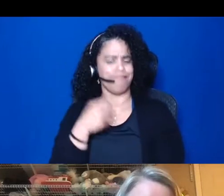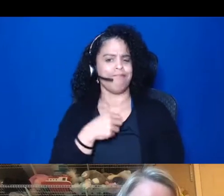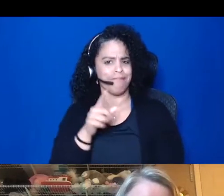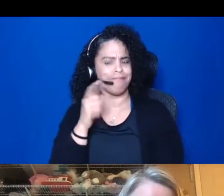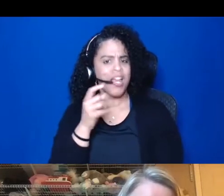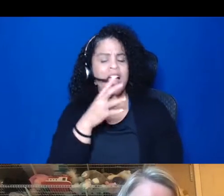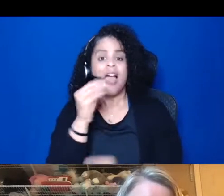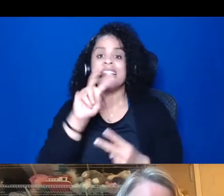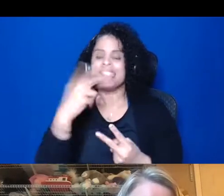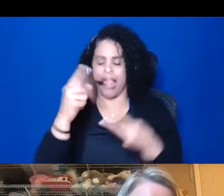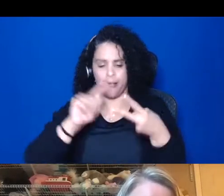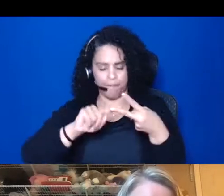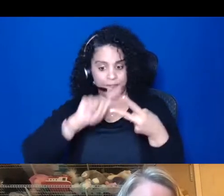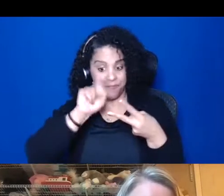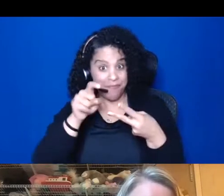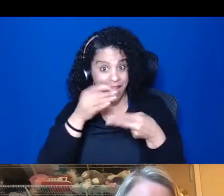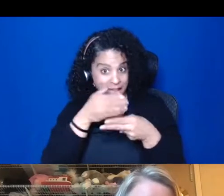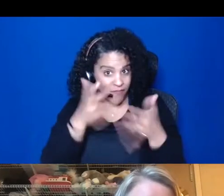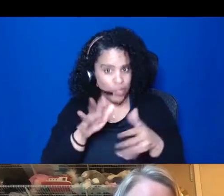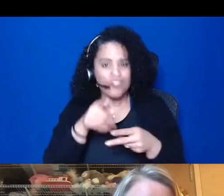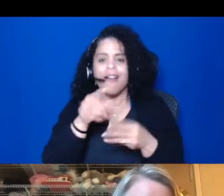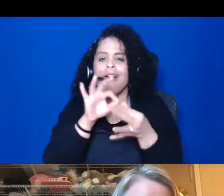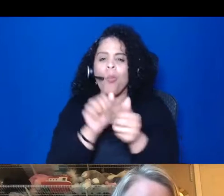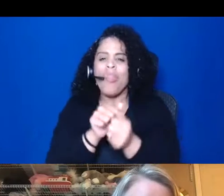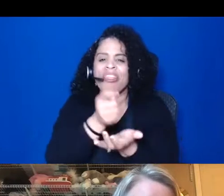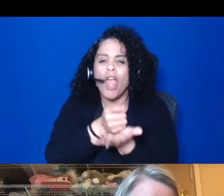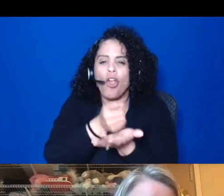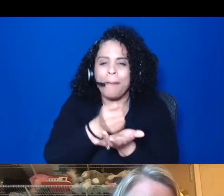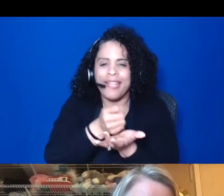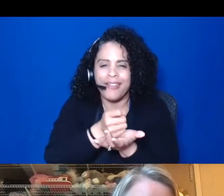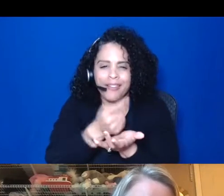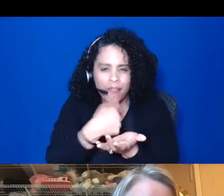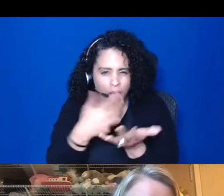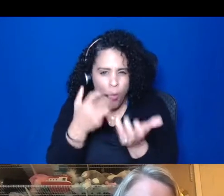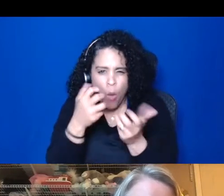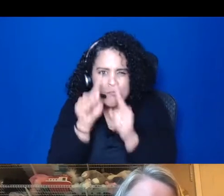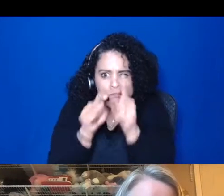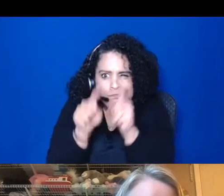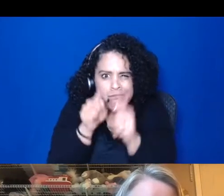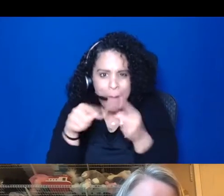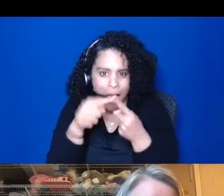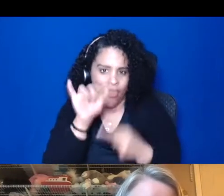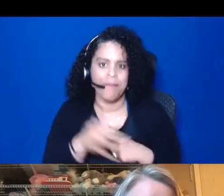And then my second question after you're done with that has to do with like therapies that I just kind of wanted to pick your brain about real quick.